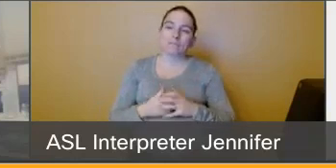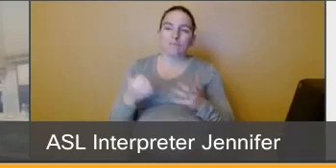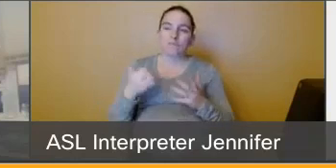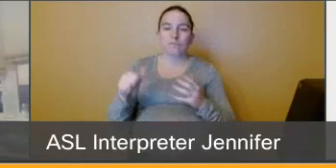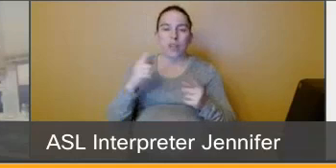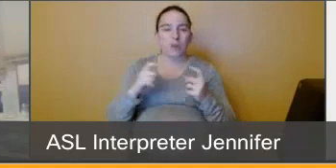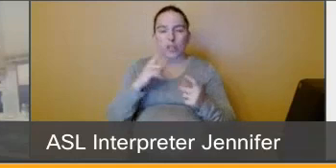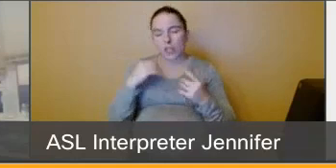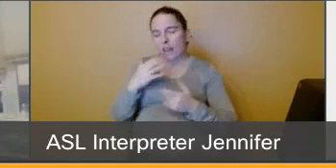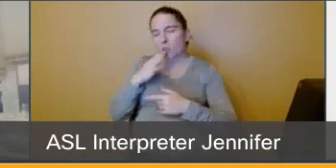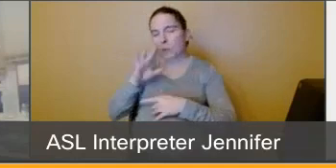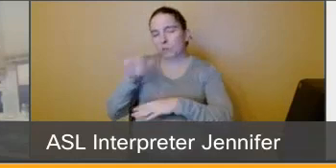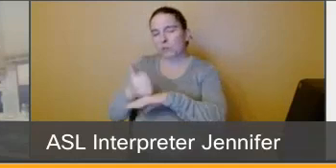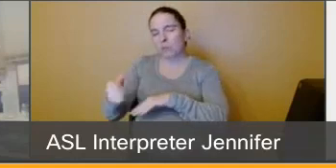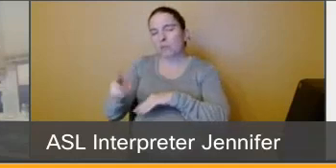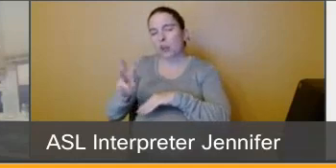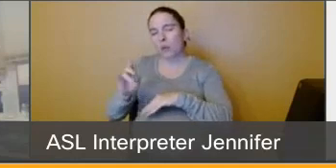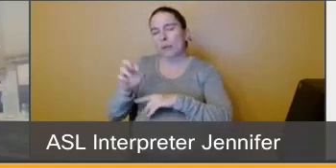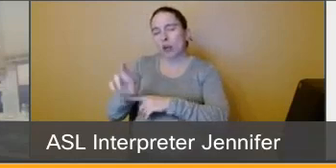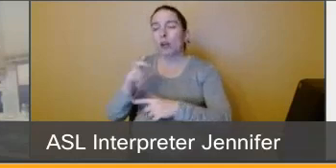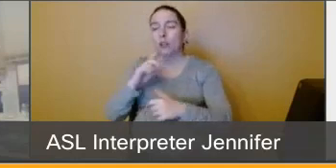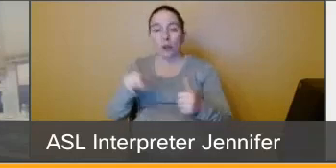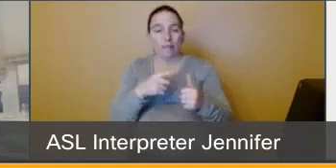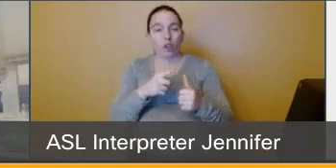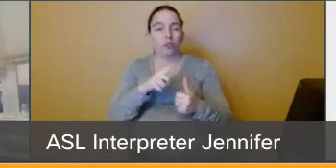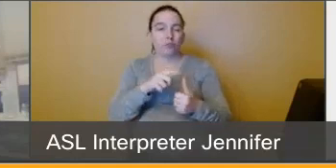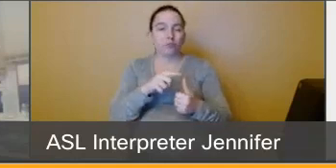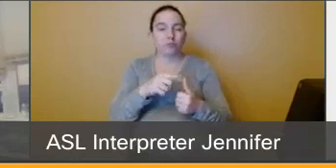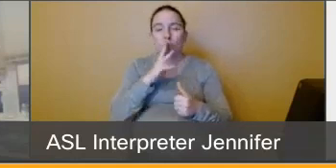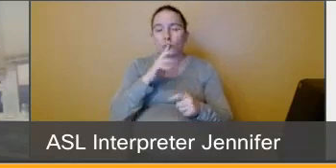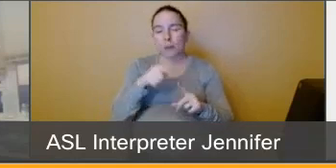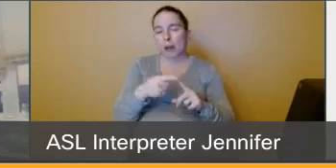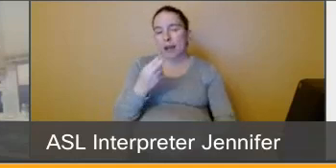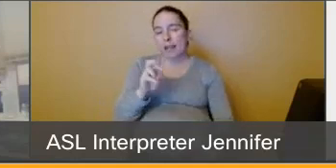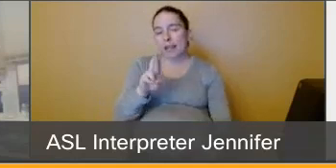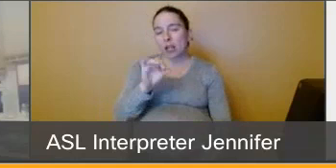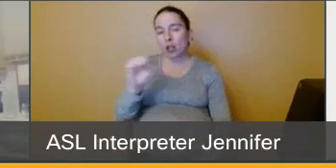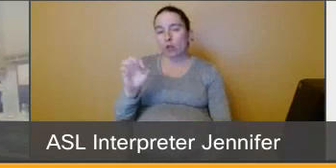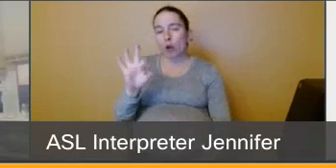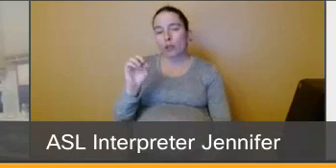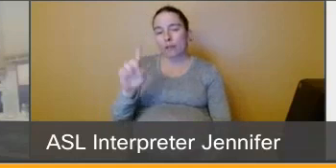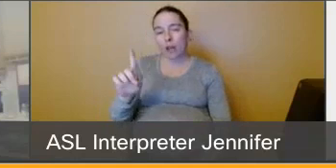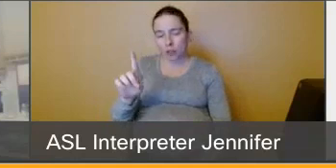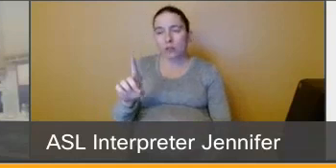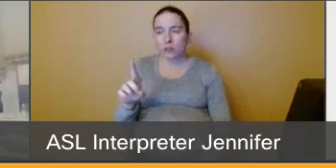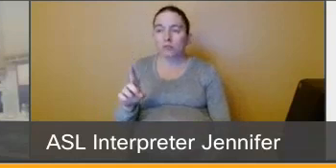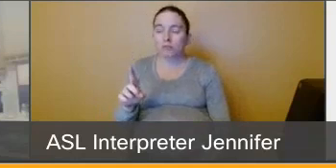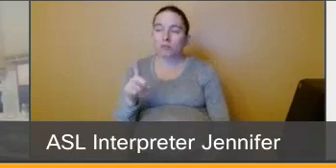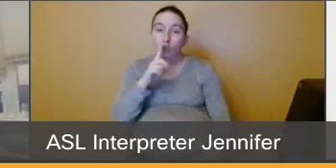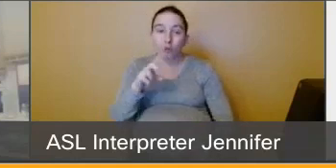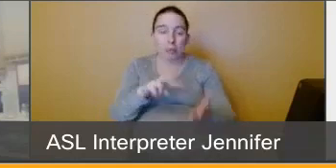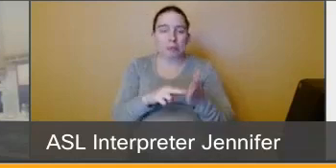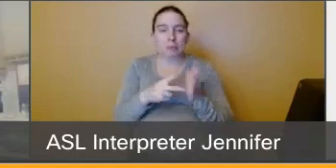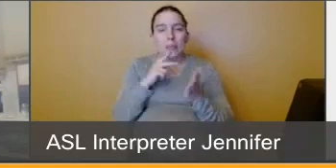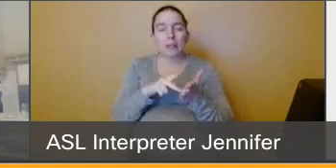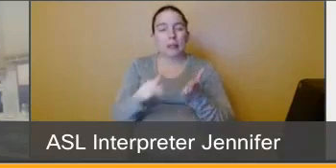initiatives. So the first of the three that we talked about is the HEROES Fund, right? And really, this is an incentive payment that